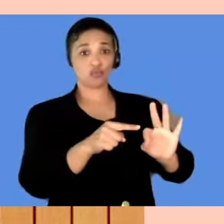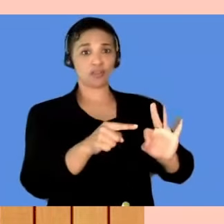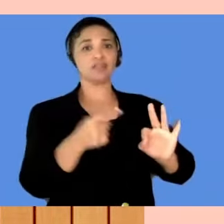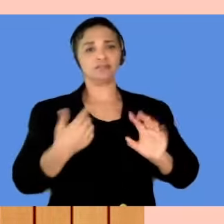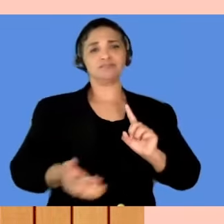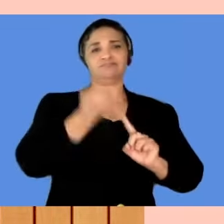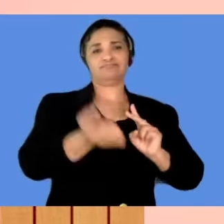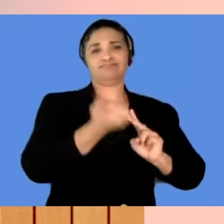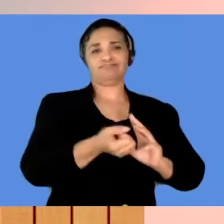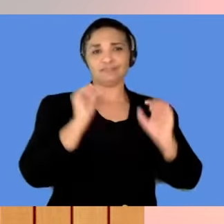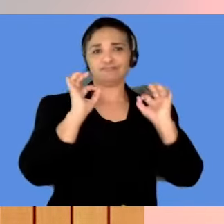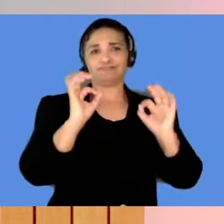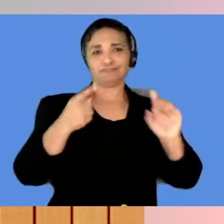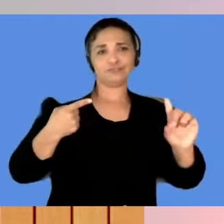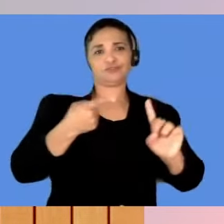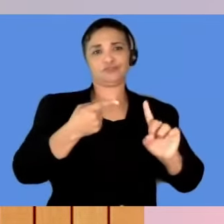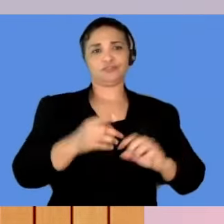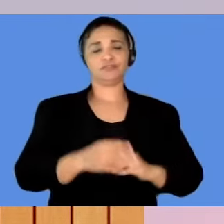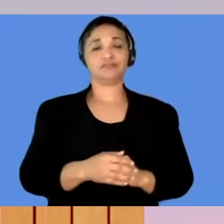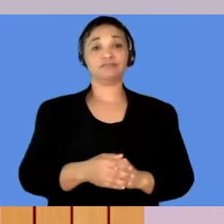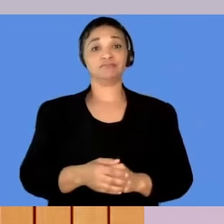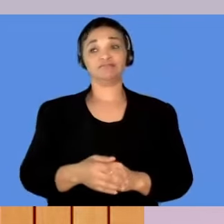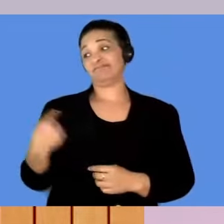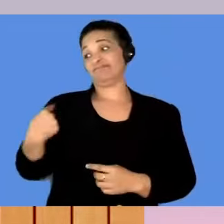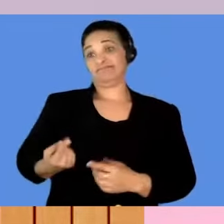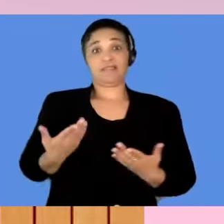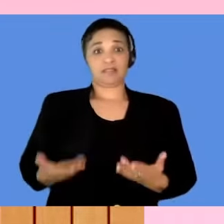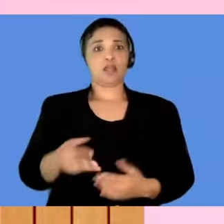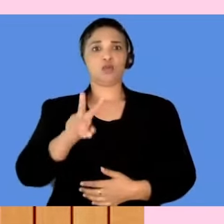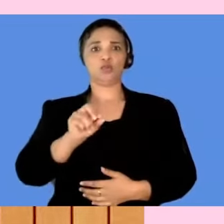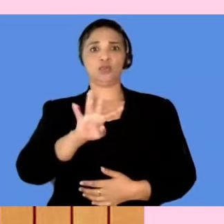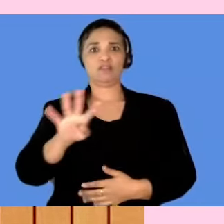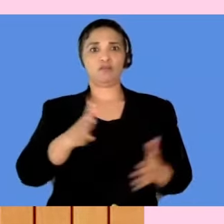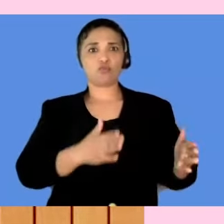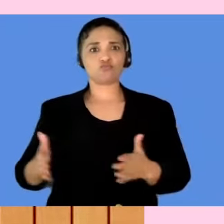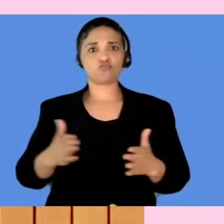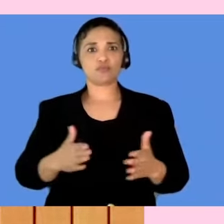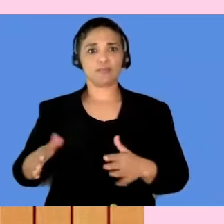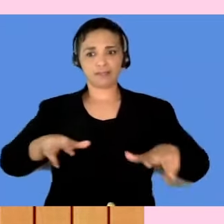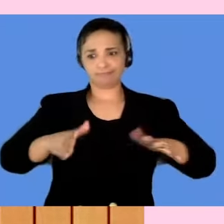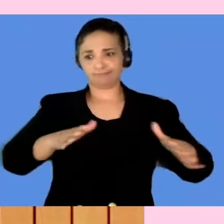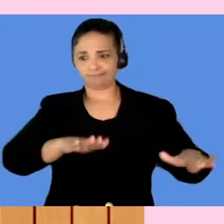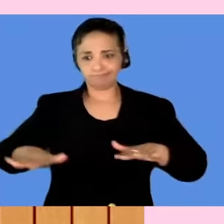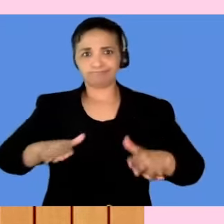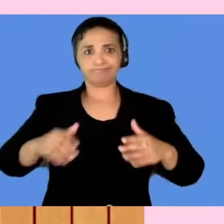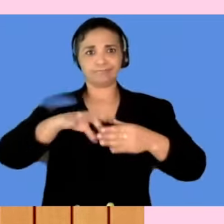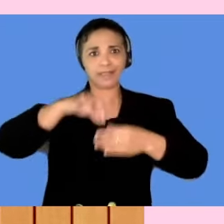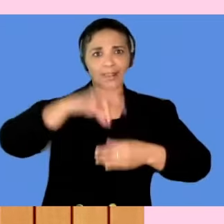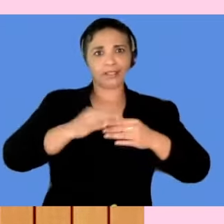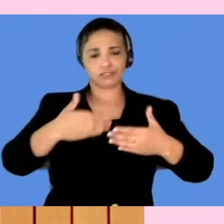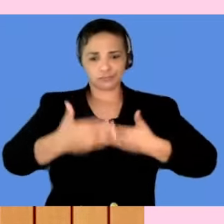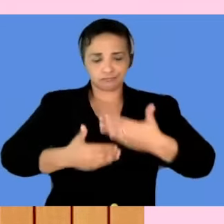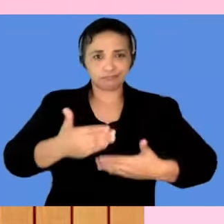2024, India is heading for the general elections. And one of the biggest exercise globally, I think enormous, I